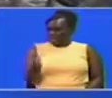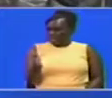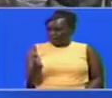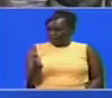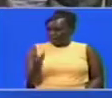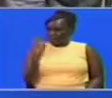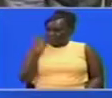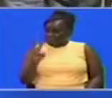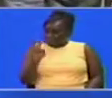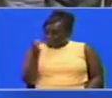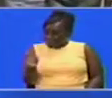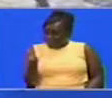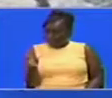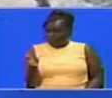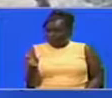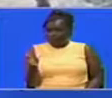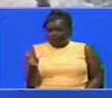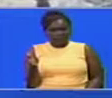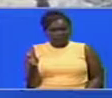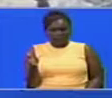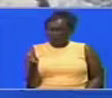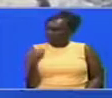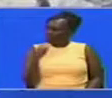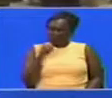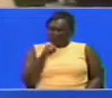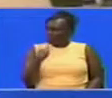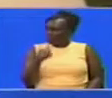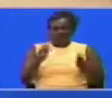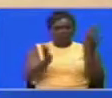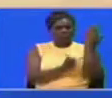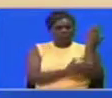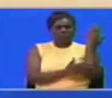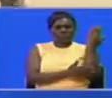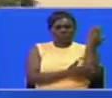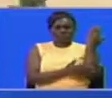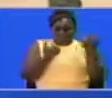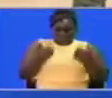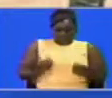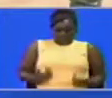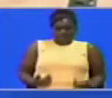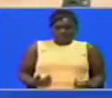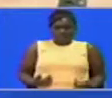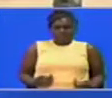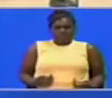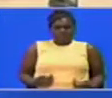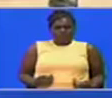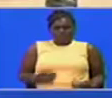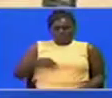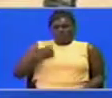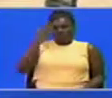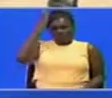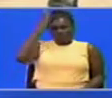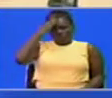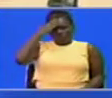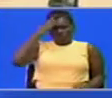and witnessed there is not good for anybody. And personally, we know where the